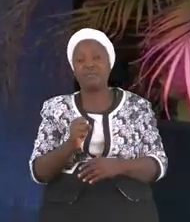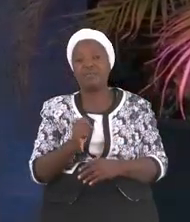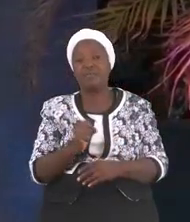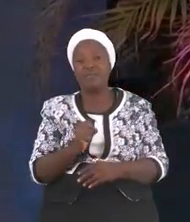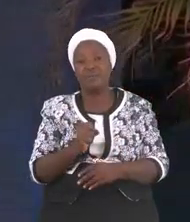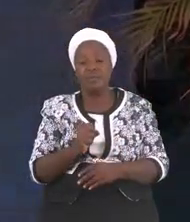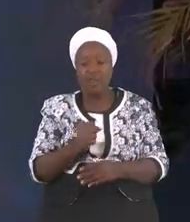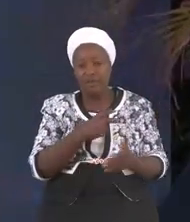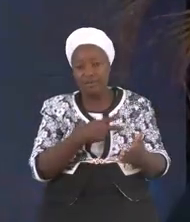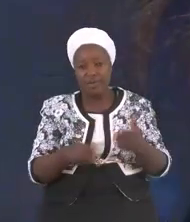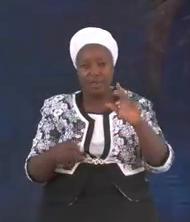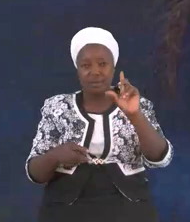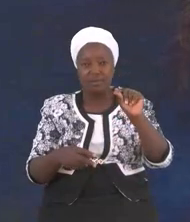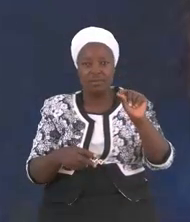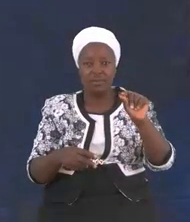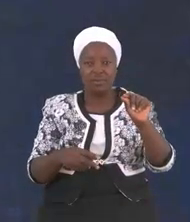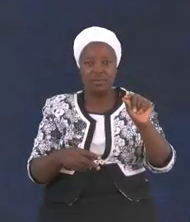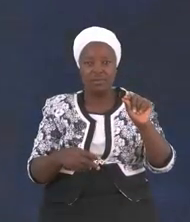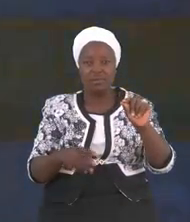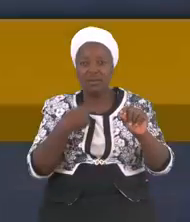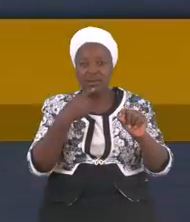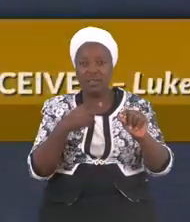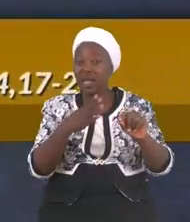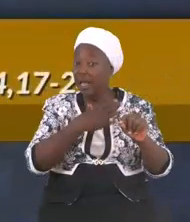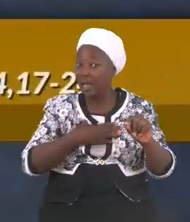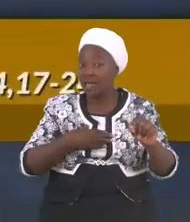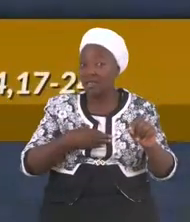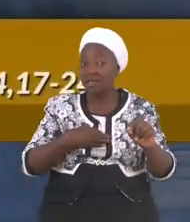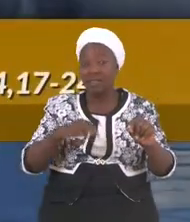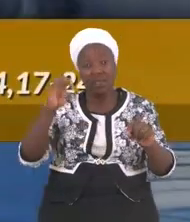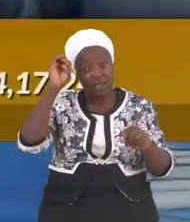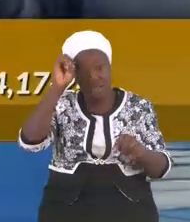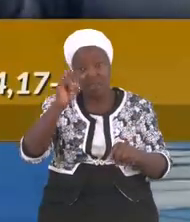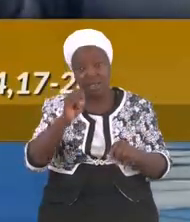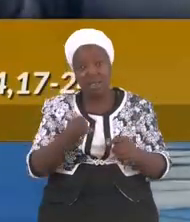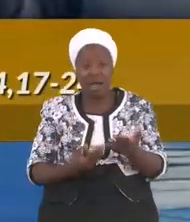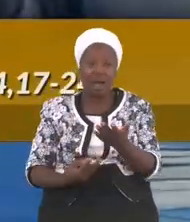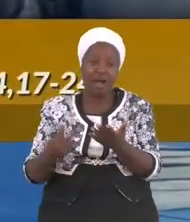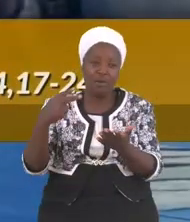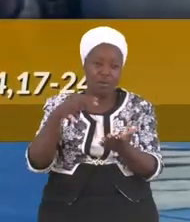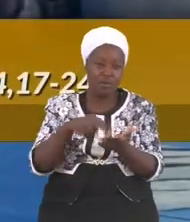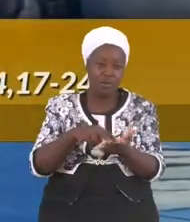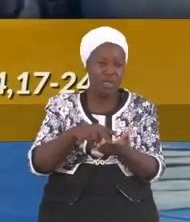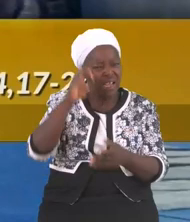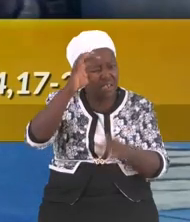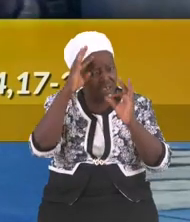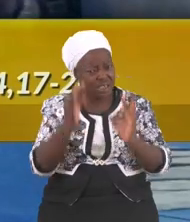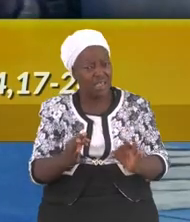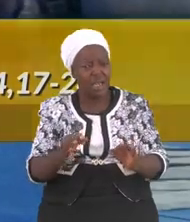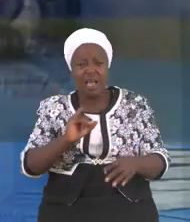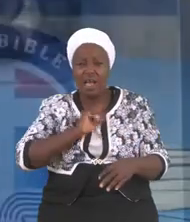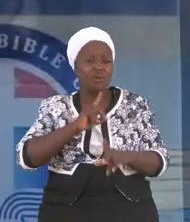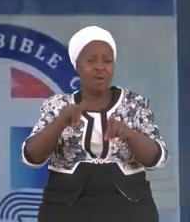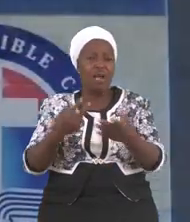verse 20, it says, and he arose. He decided, I will arise.